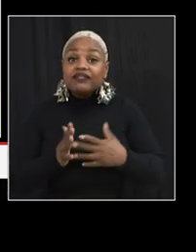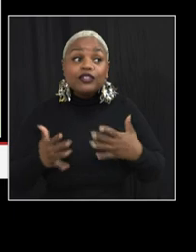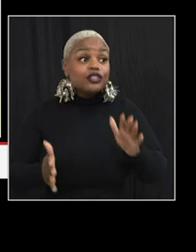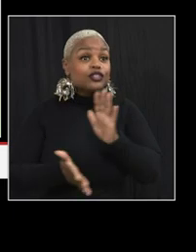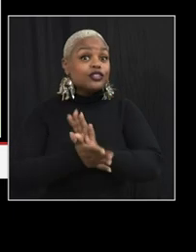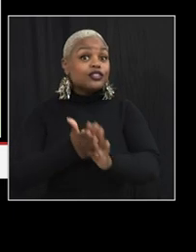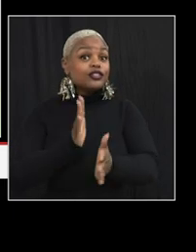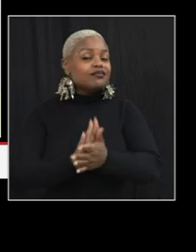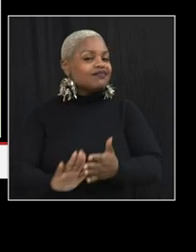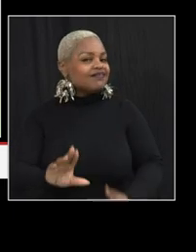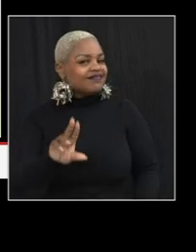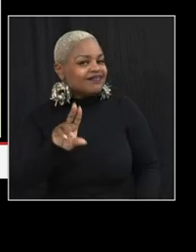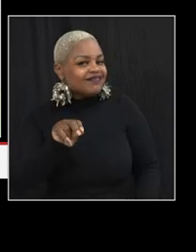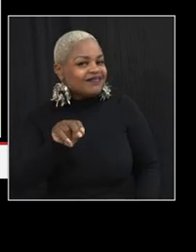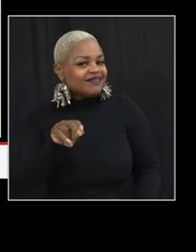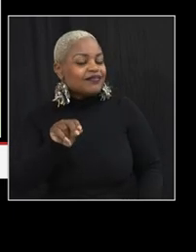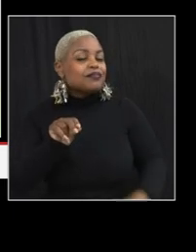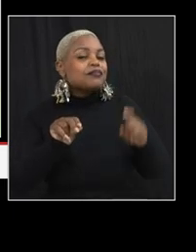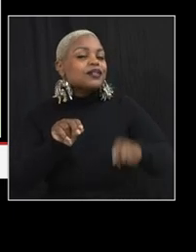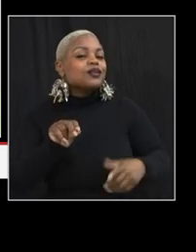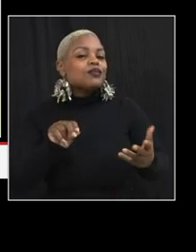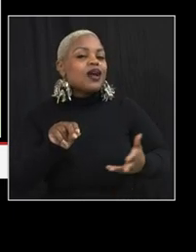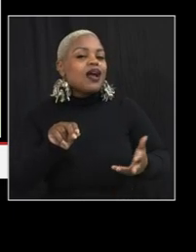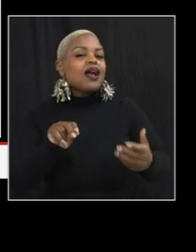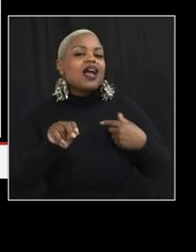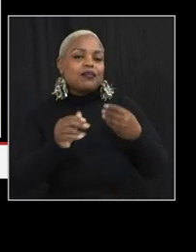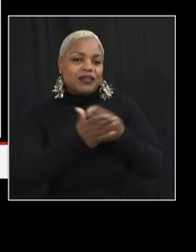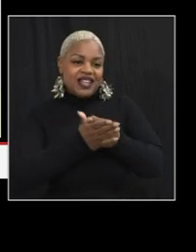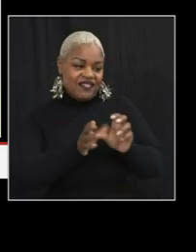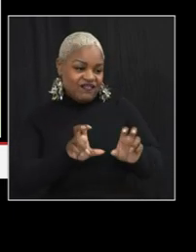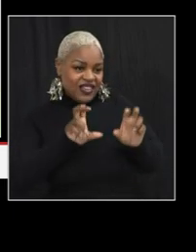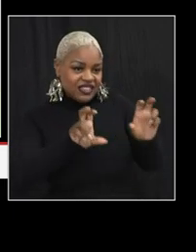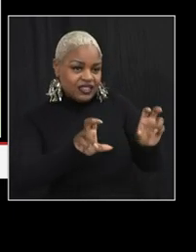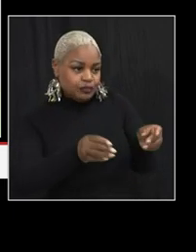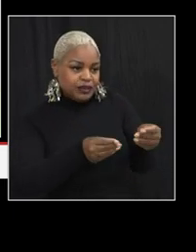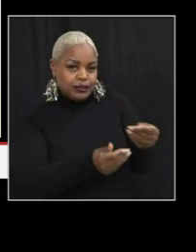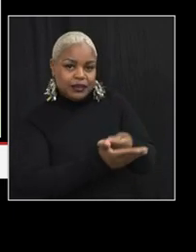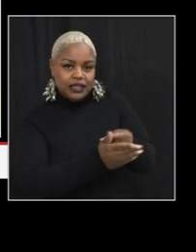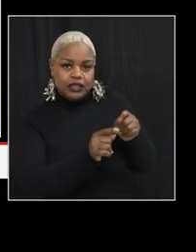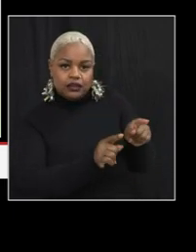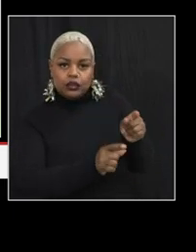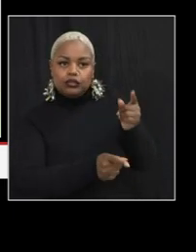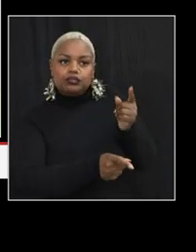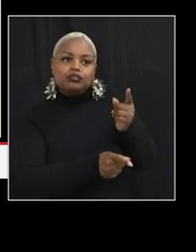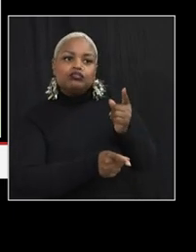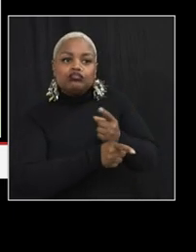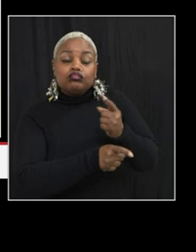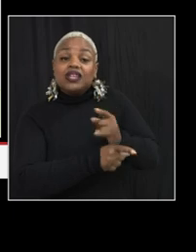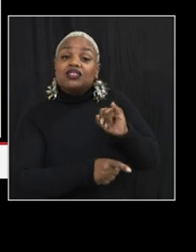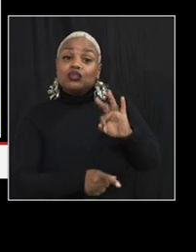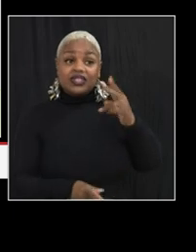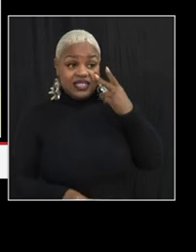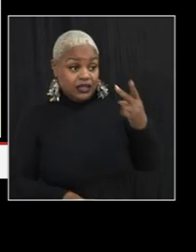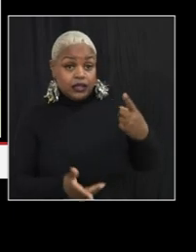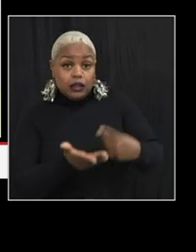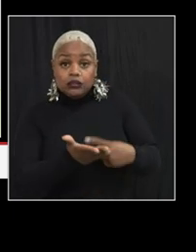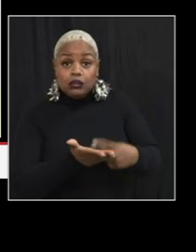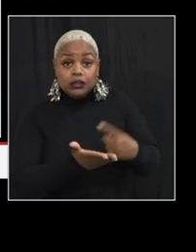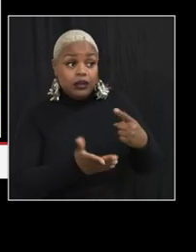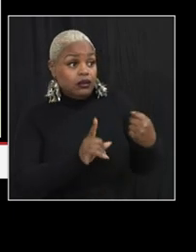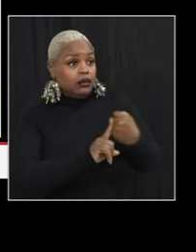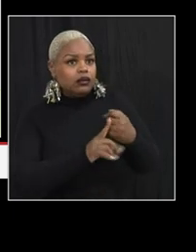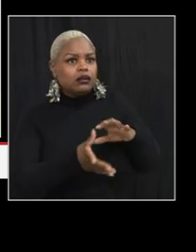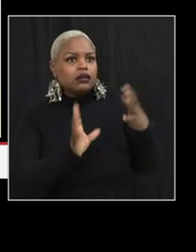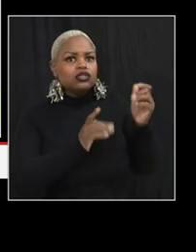spend the budget according to what we put into it. That we make adjustments for real life changes that happen as we go about the year,